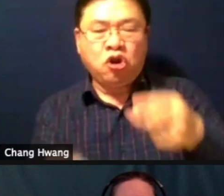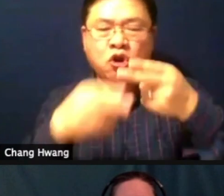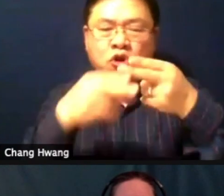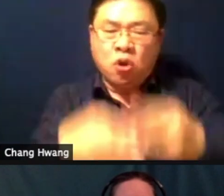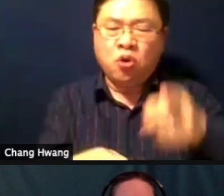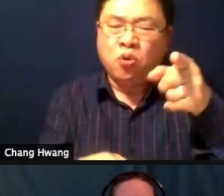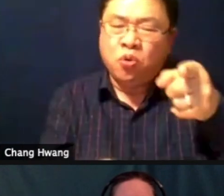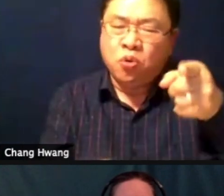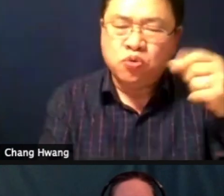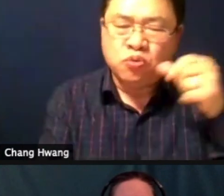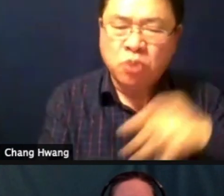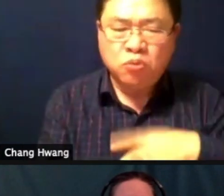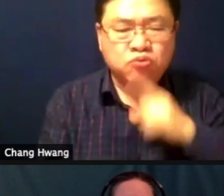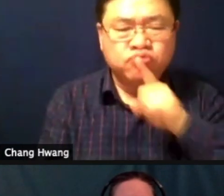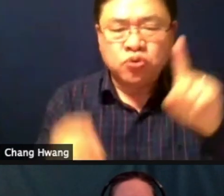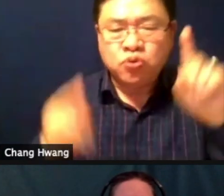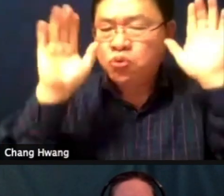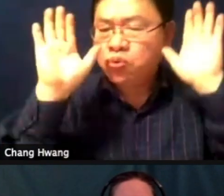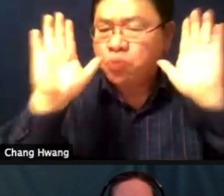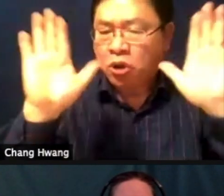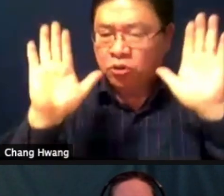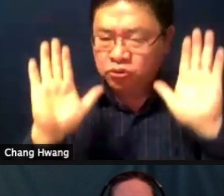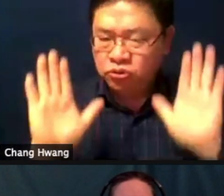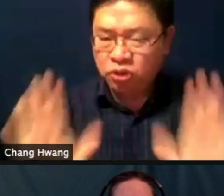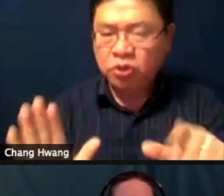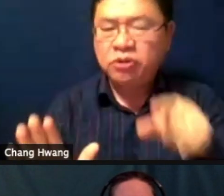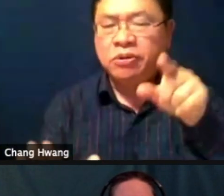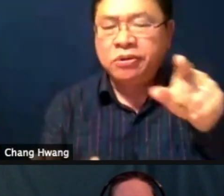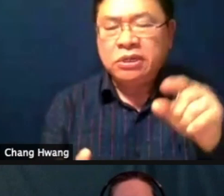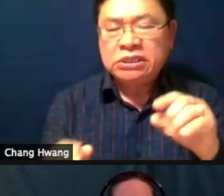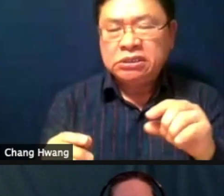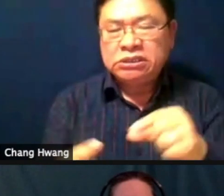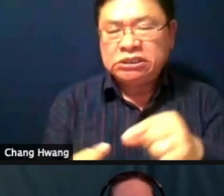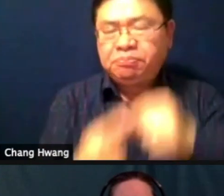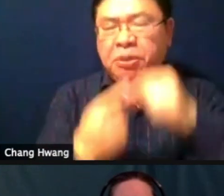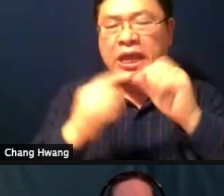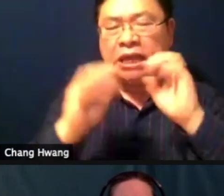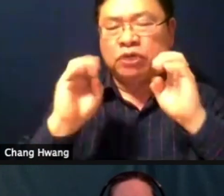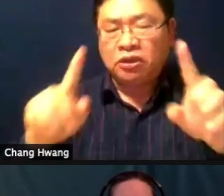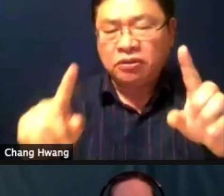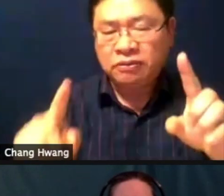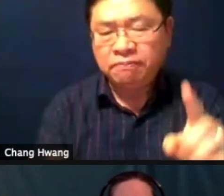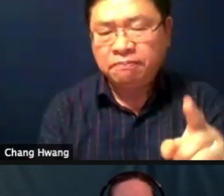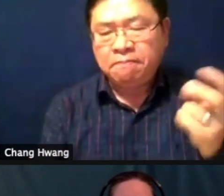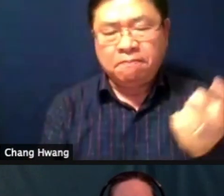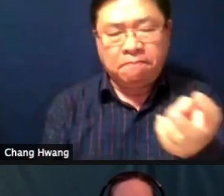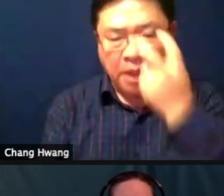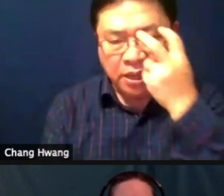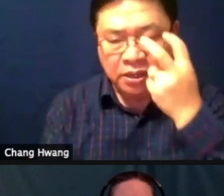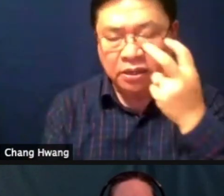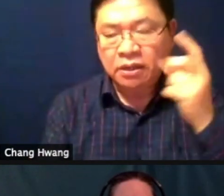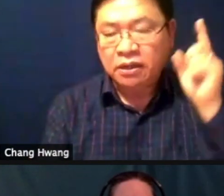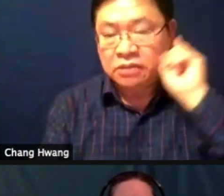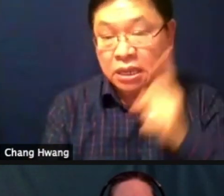this is her, this is Dr. Hall. And I would like to mention that she is a wonderful woman. She has